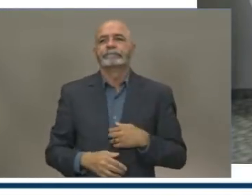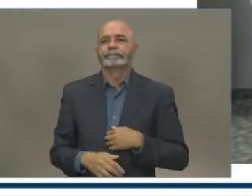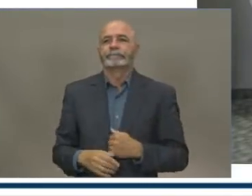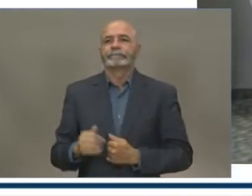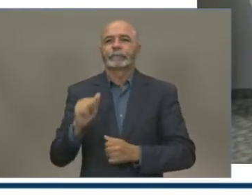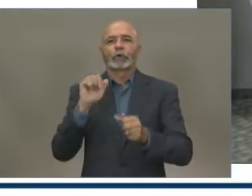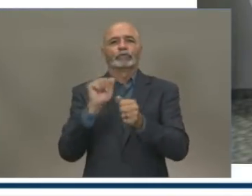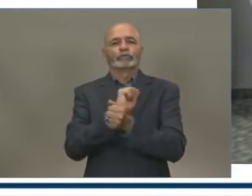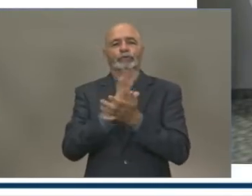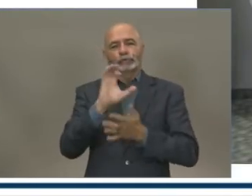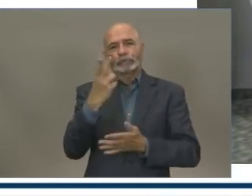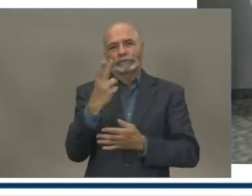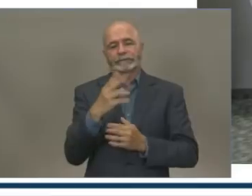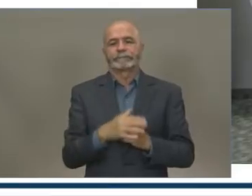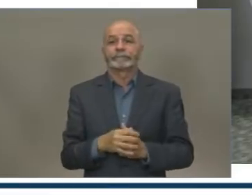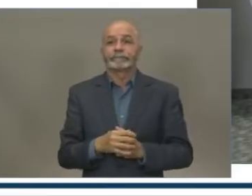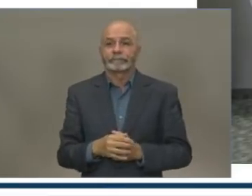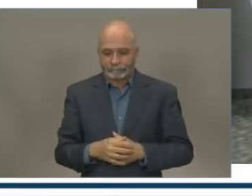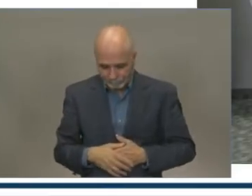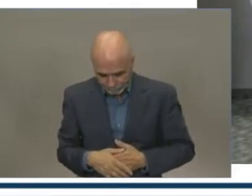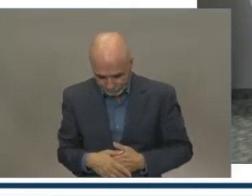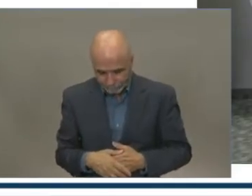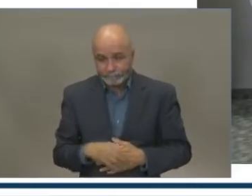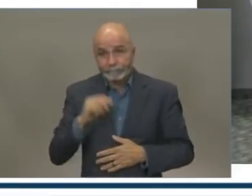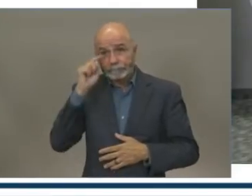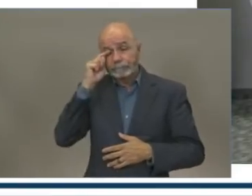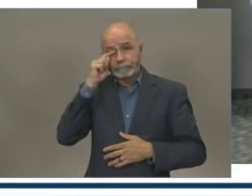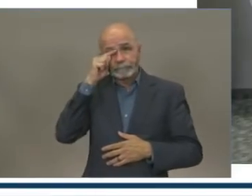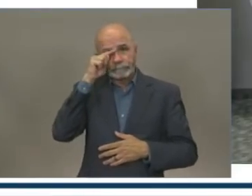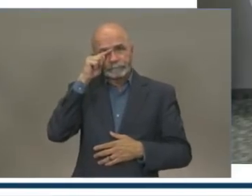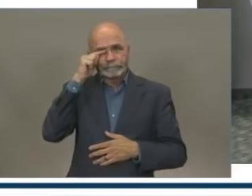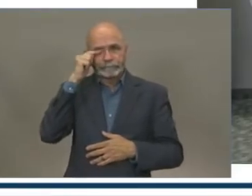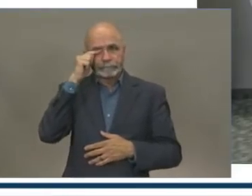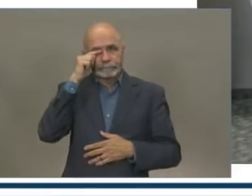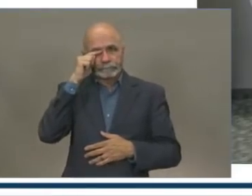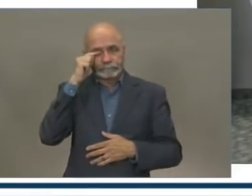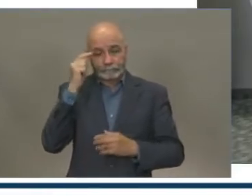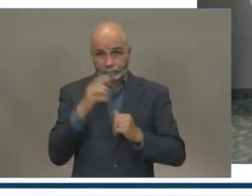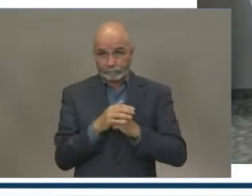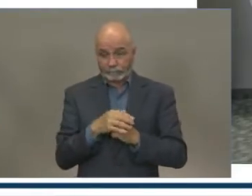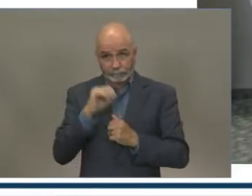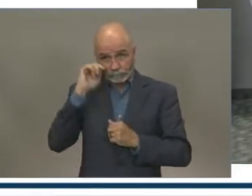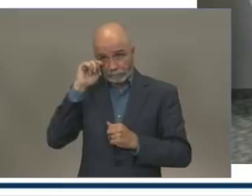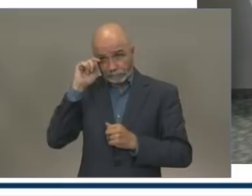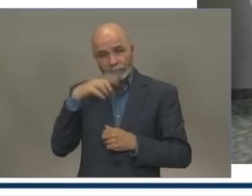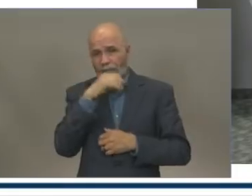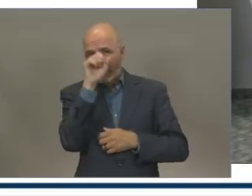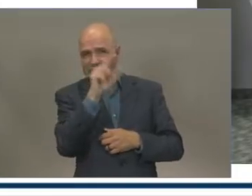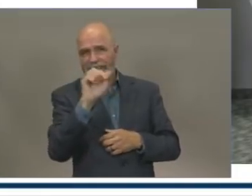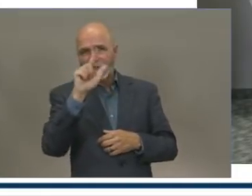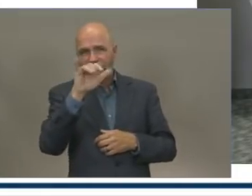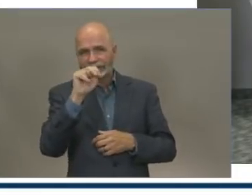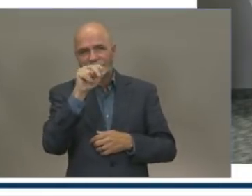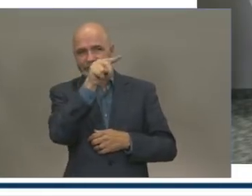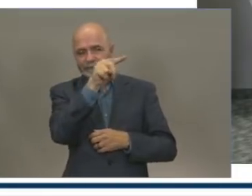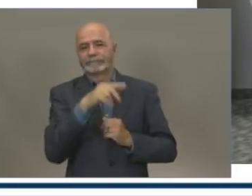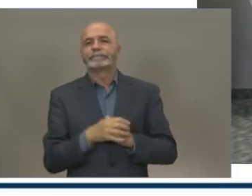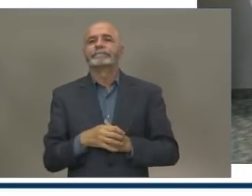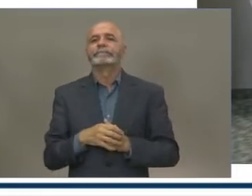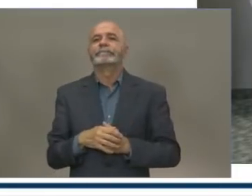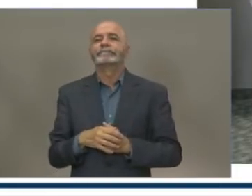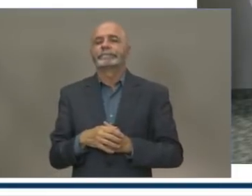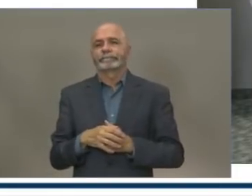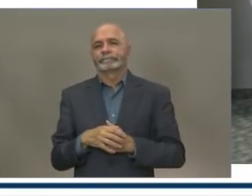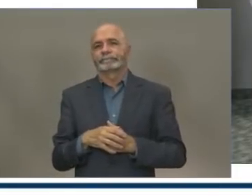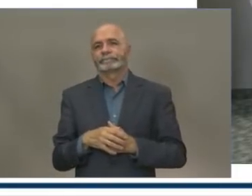Ian. Thanks. Questions for Alyson Lamb. Just wondering, you said that